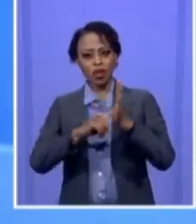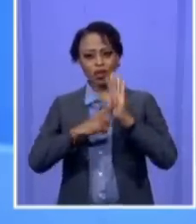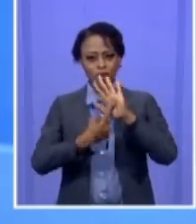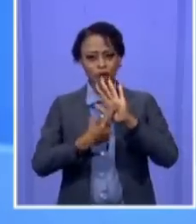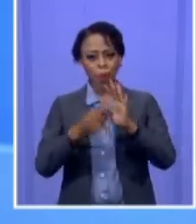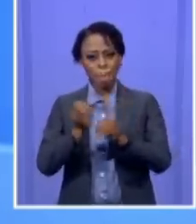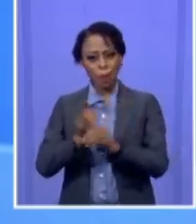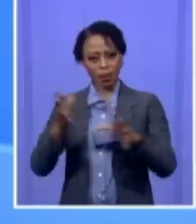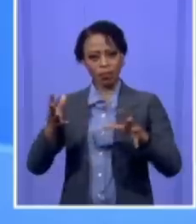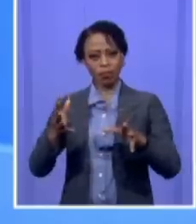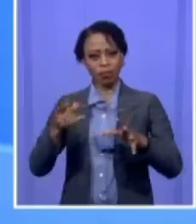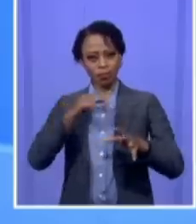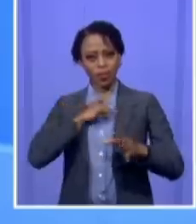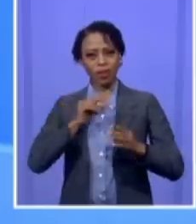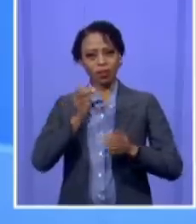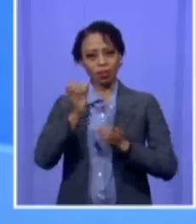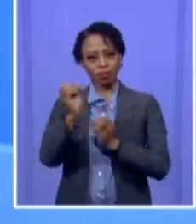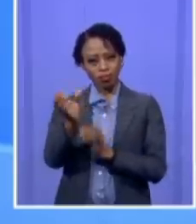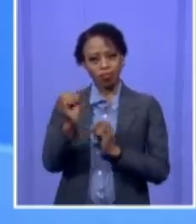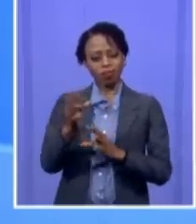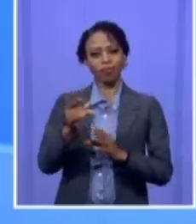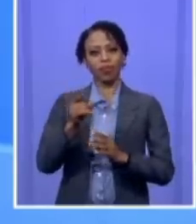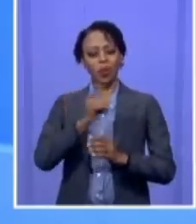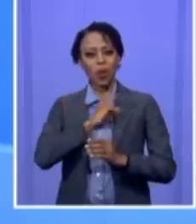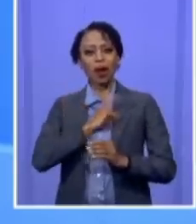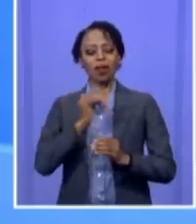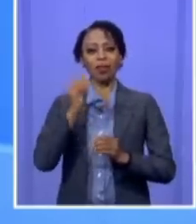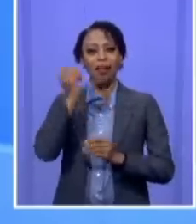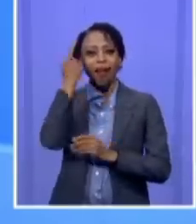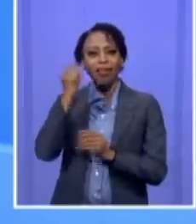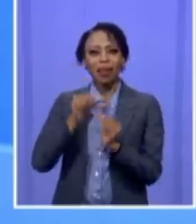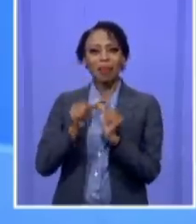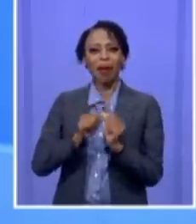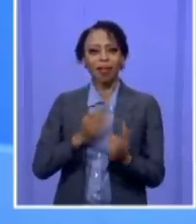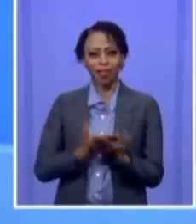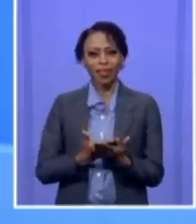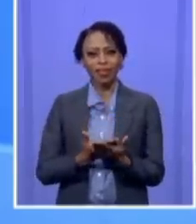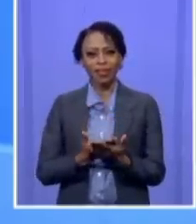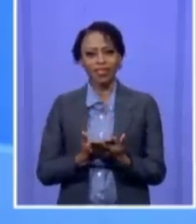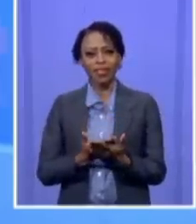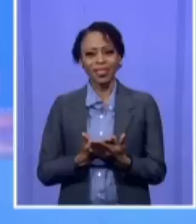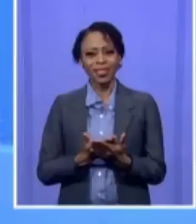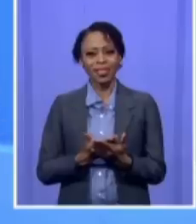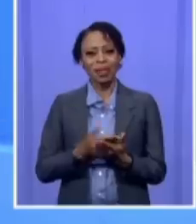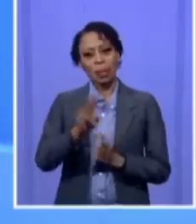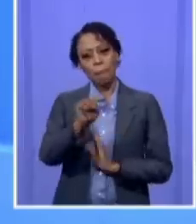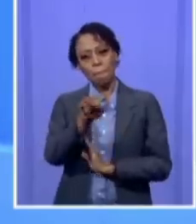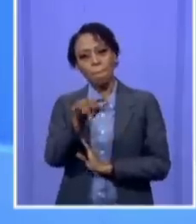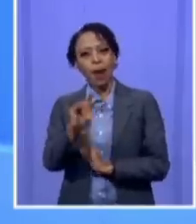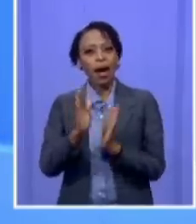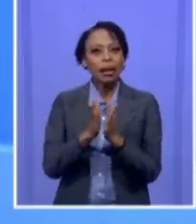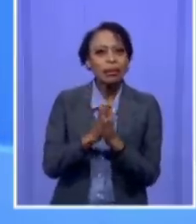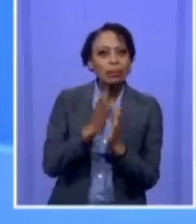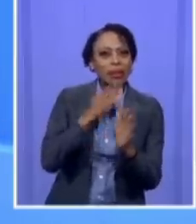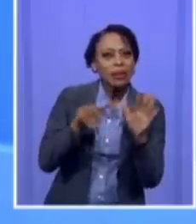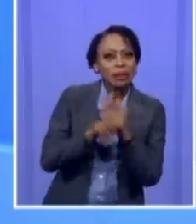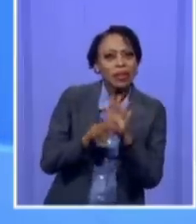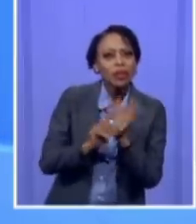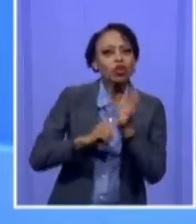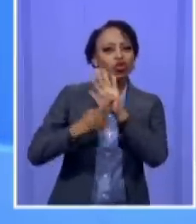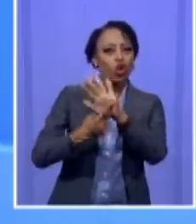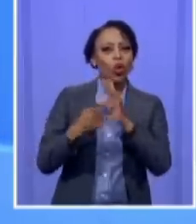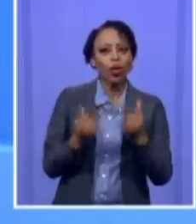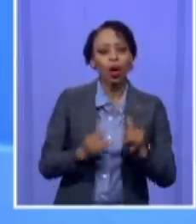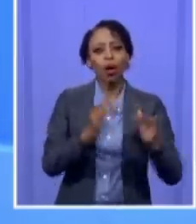explosive as I'm talking to you, and that will provide a bit of context to it. We'll ask our colleague Mike if we could bring up that explosive. Desiree,